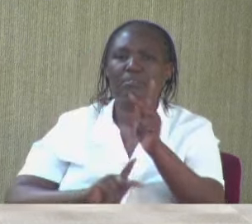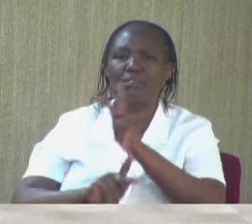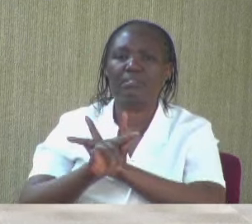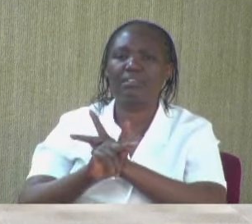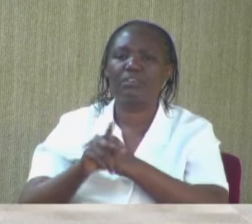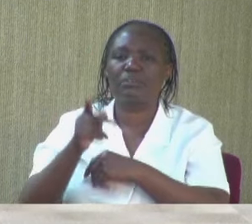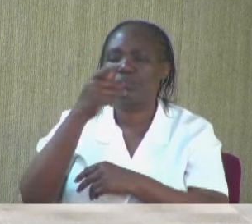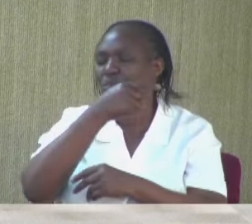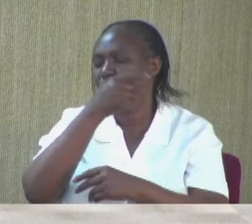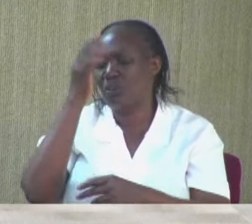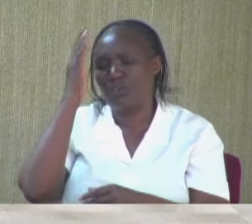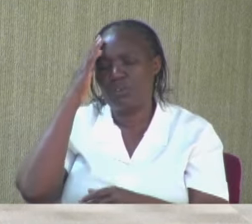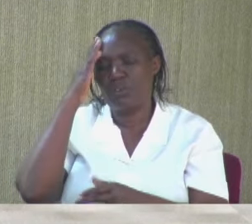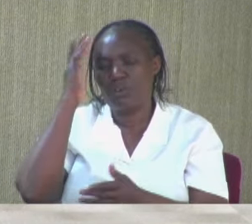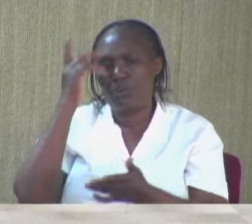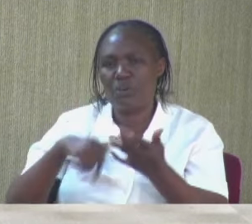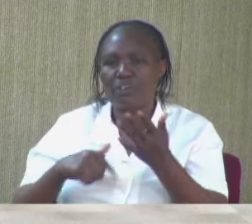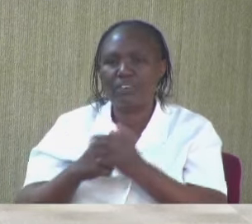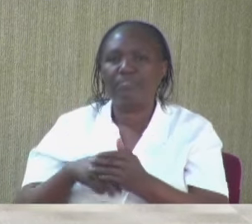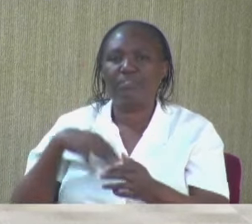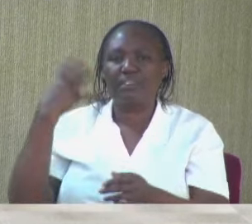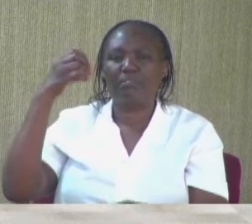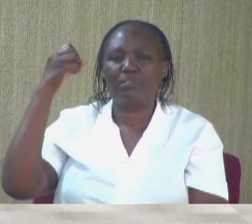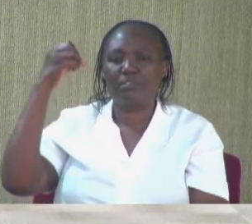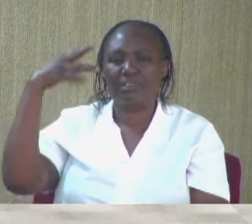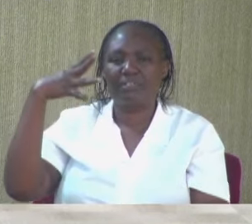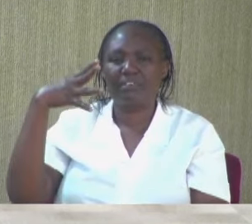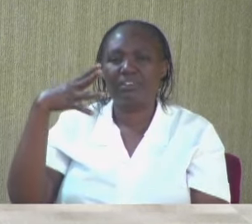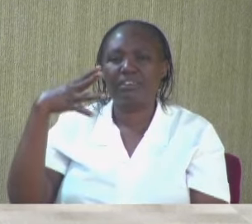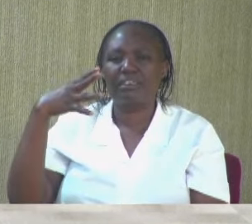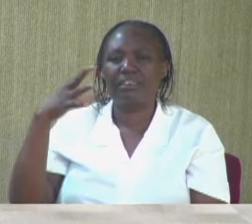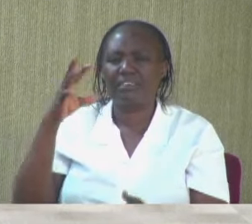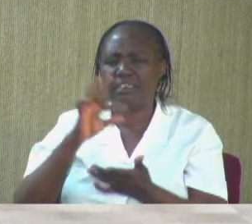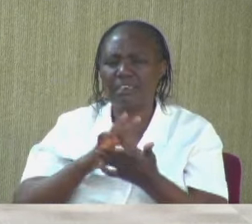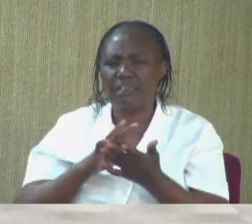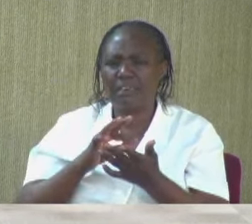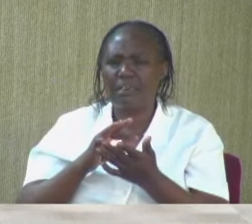you know that the book of Revelation is the spirit of prophecy?